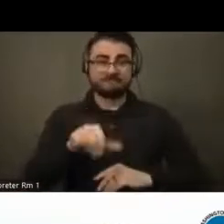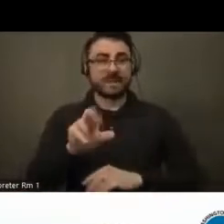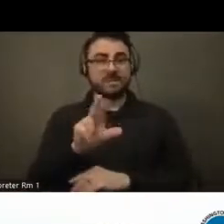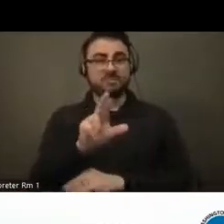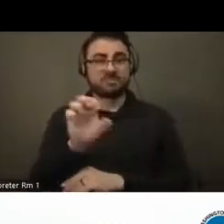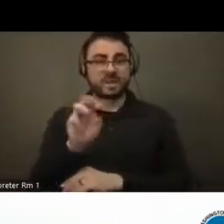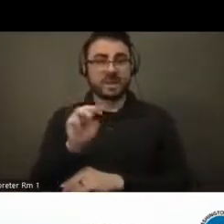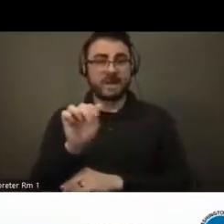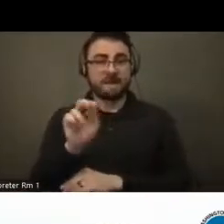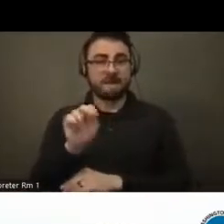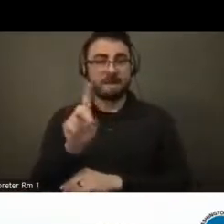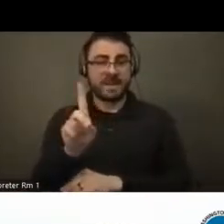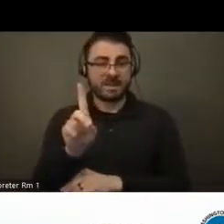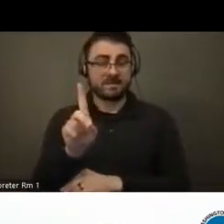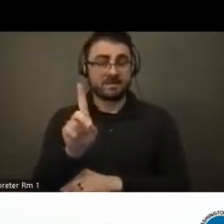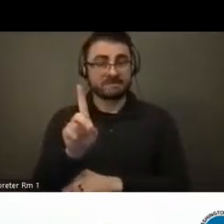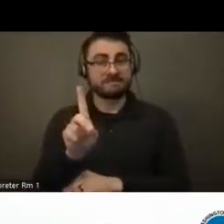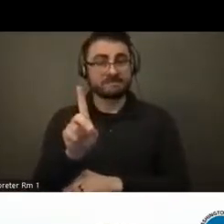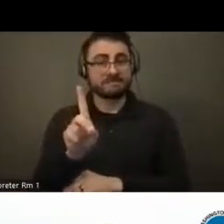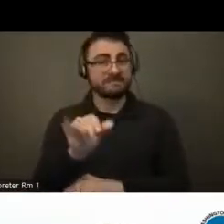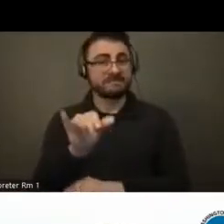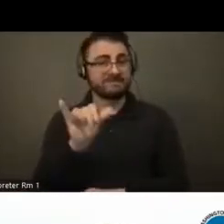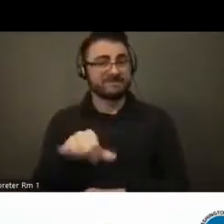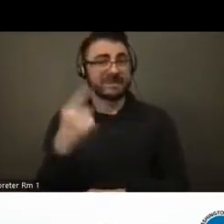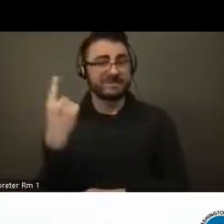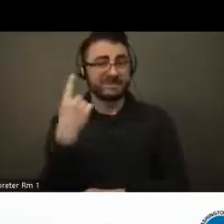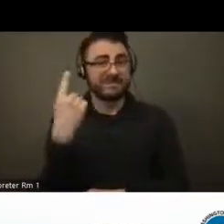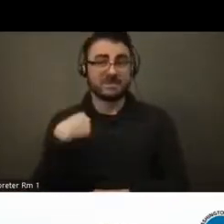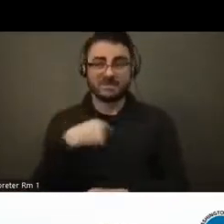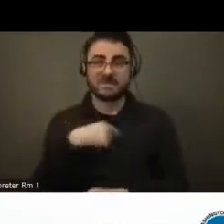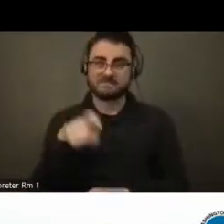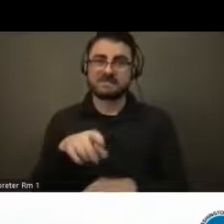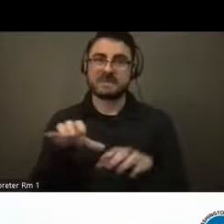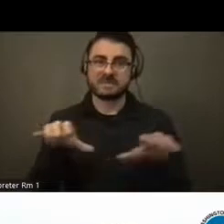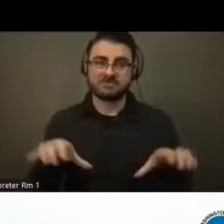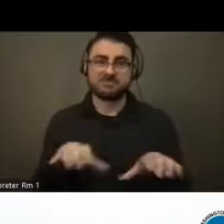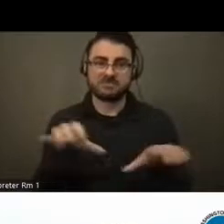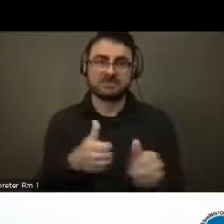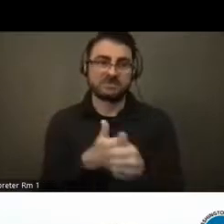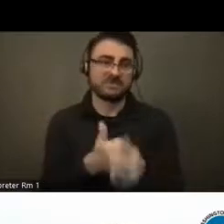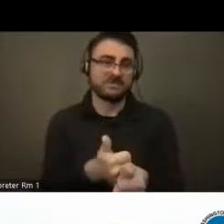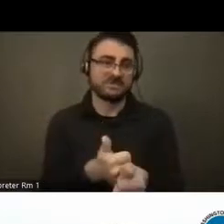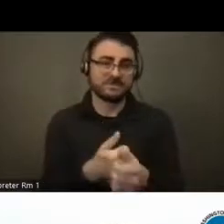So that is something we have to actually do. As far as